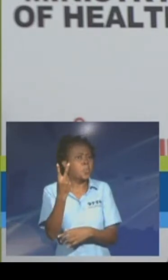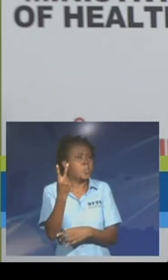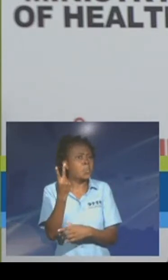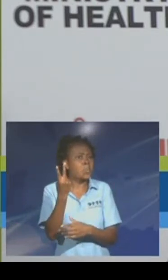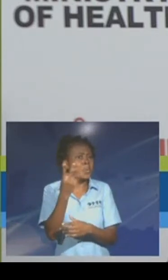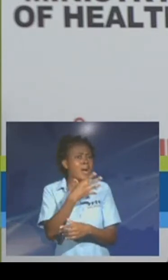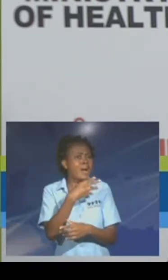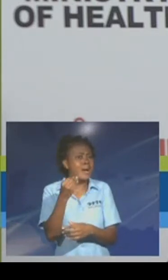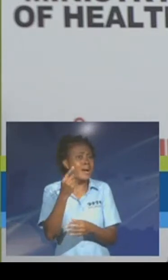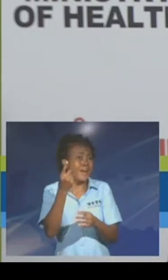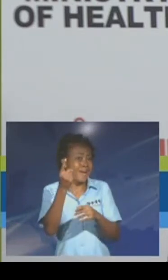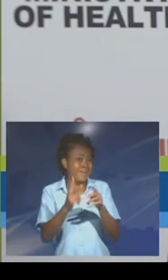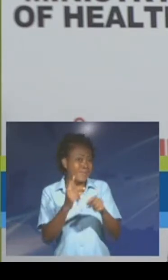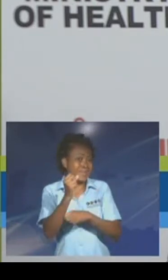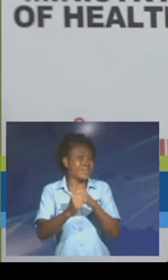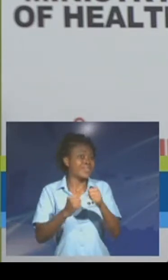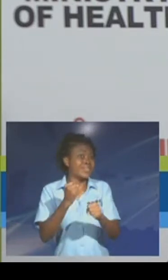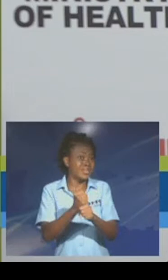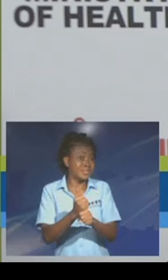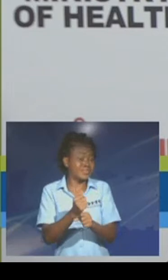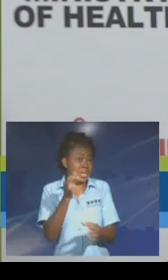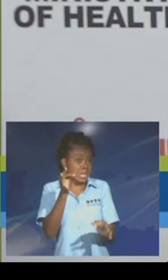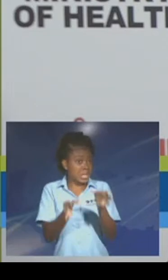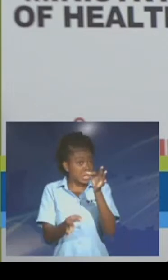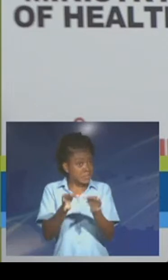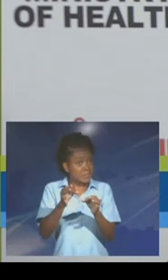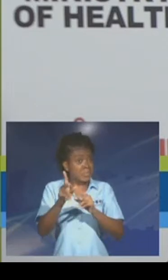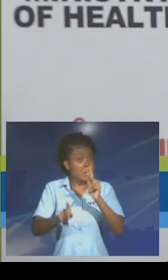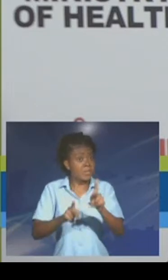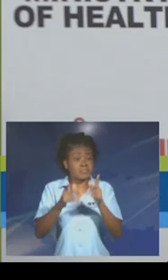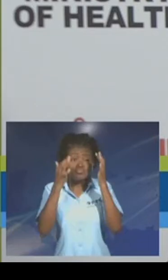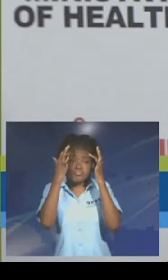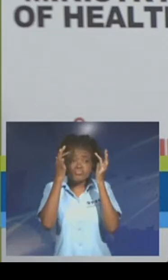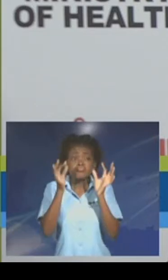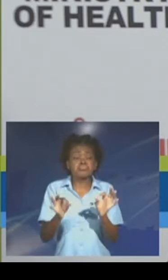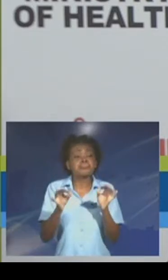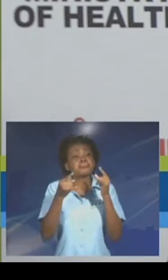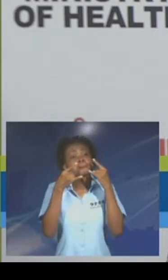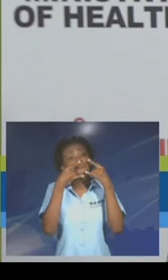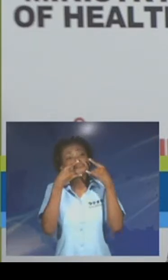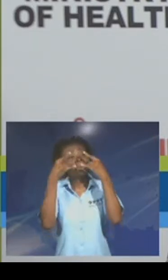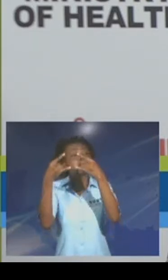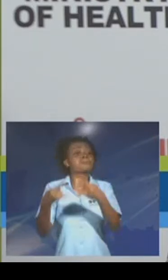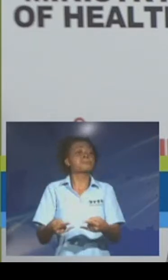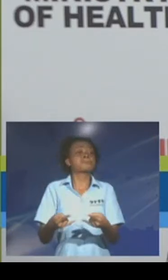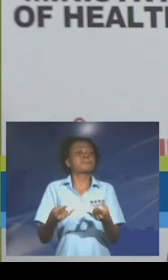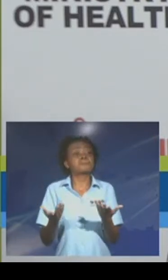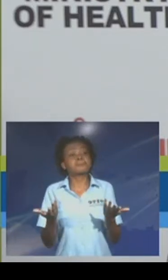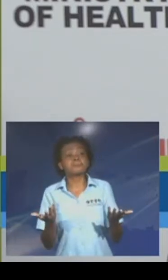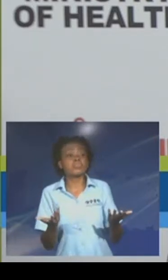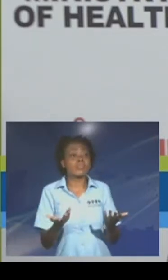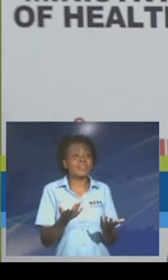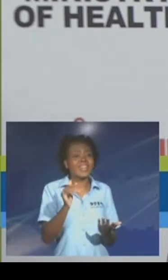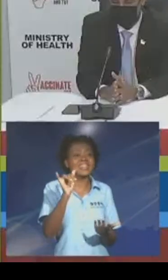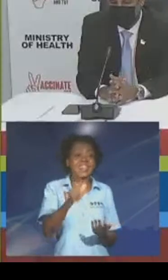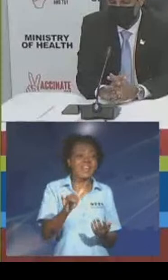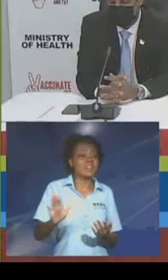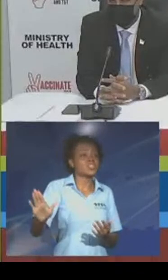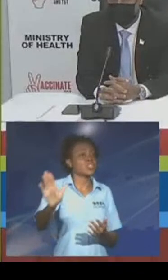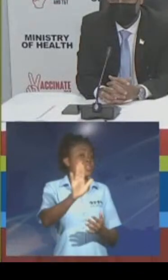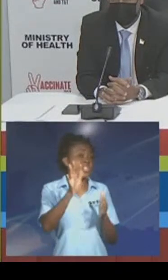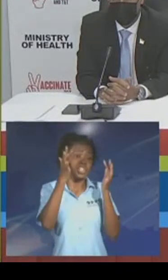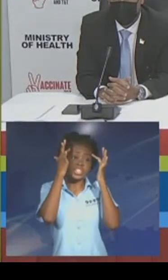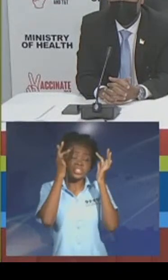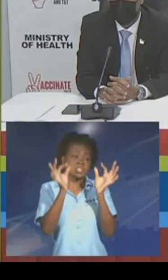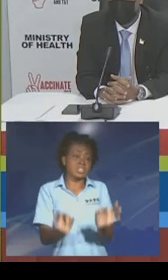that extra level of risk, well, that's their personal decision. Okay, thank you very much.